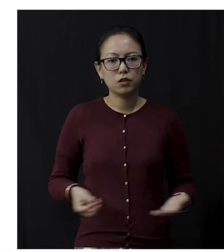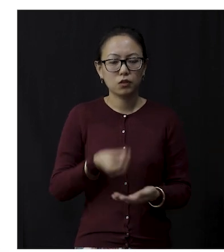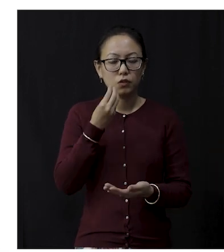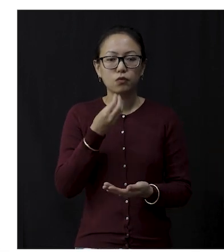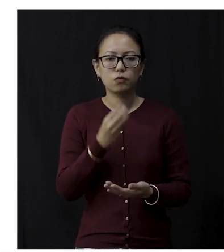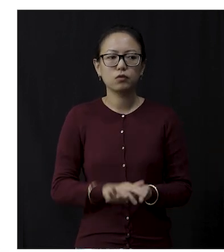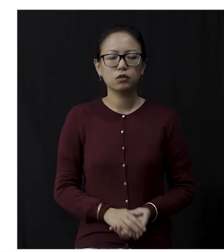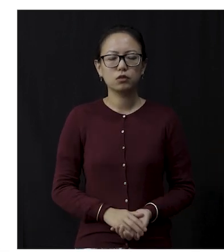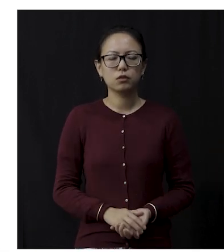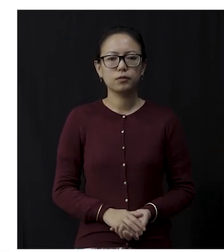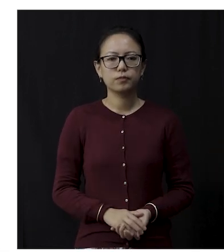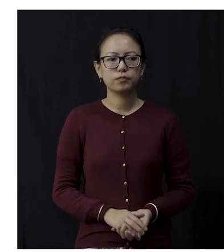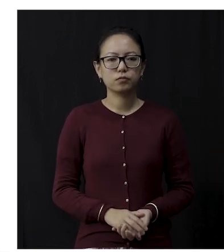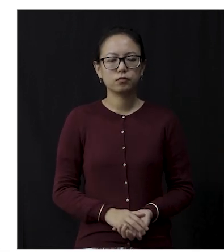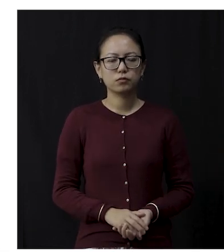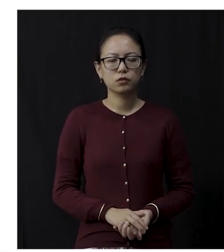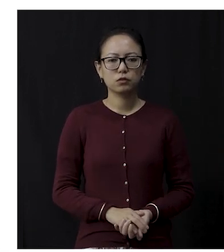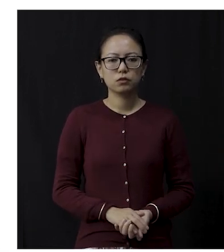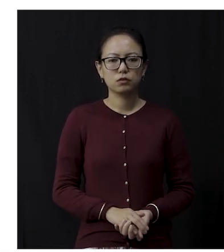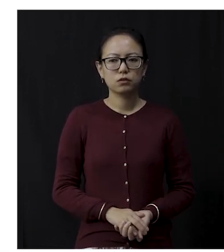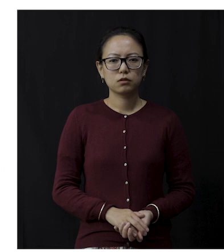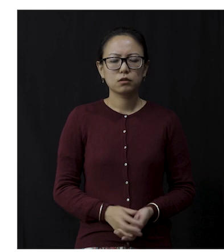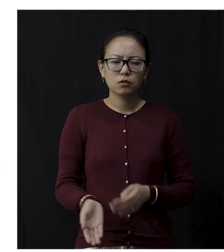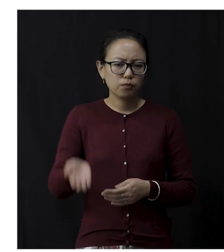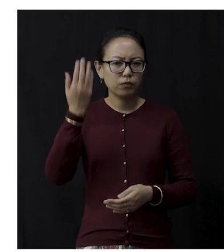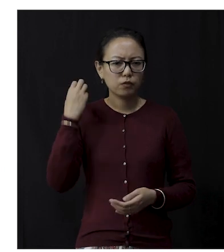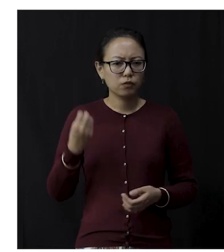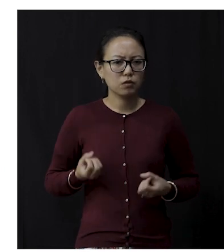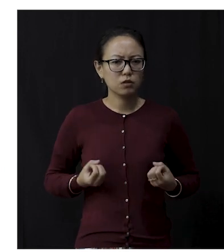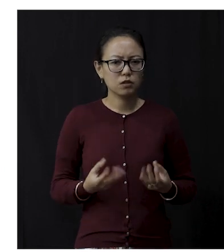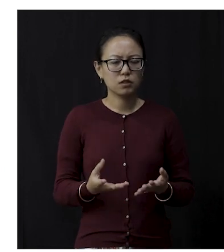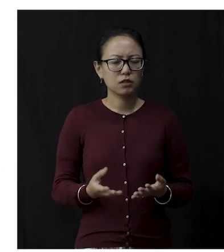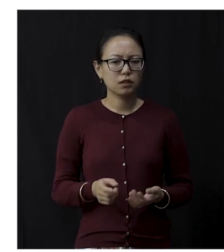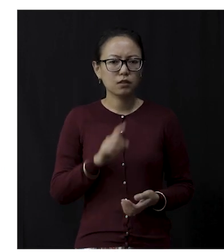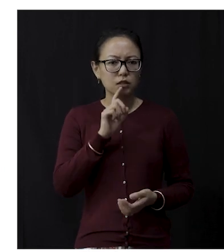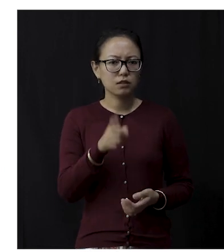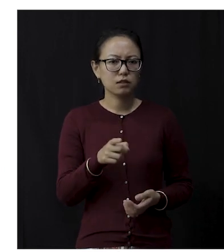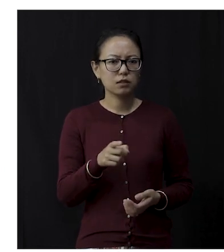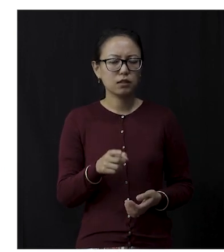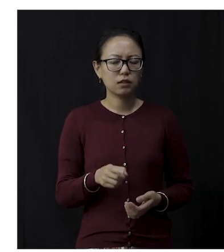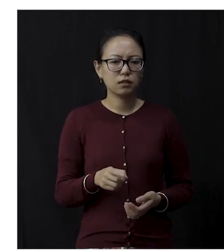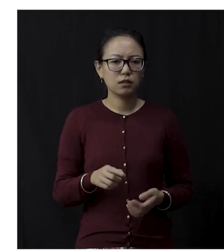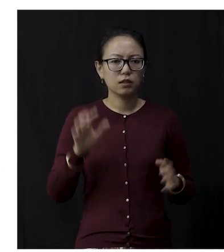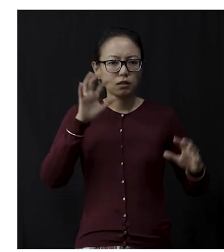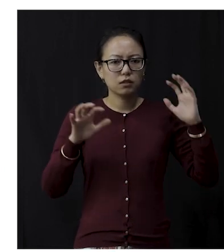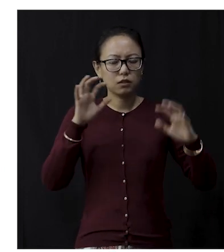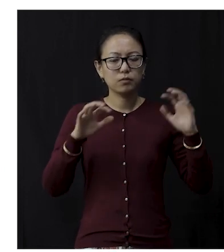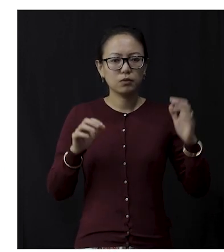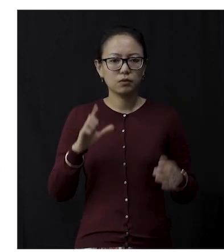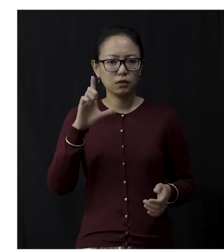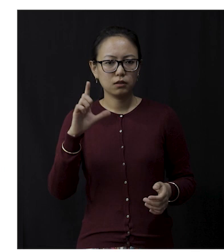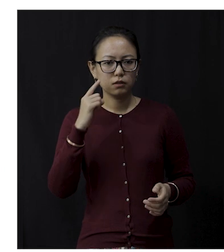survival. Now, like I have said in the beginning, animals are living things and